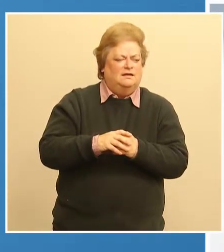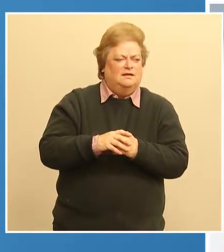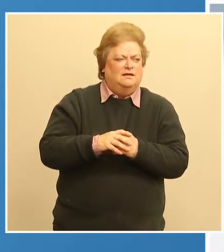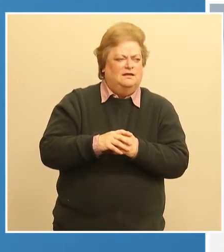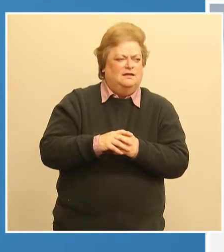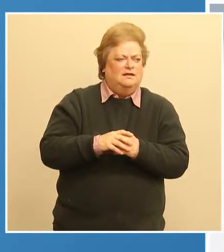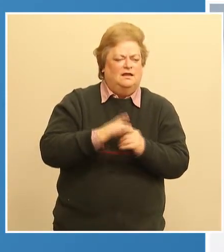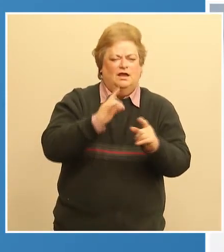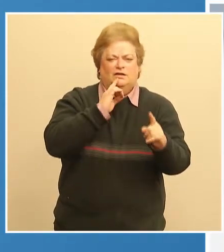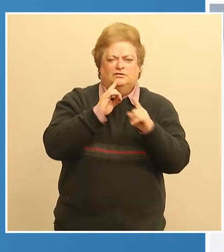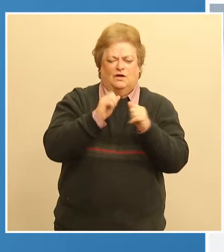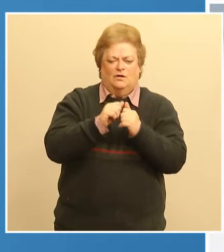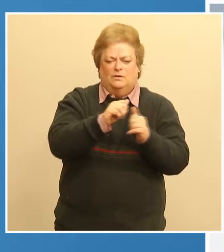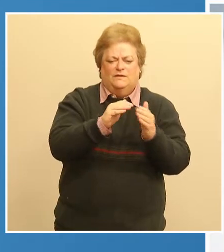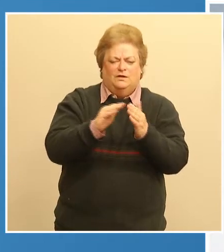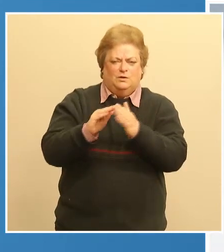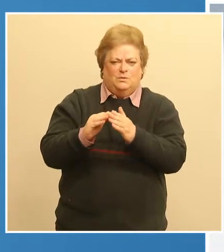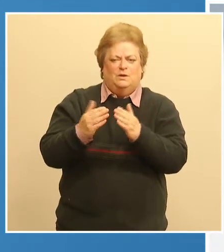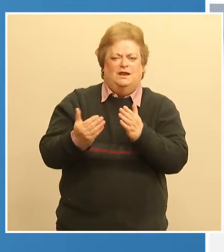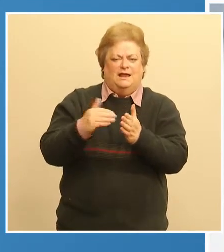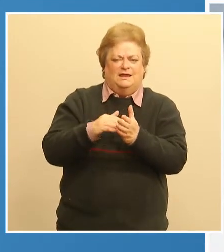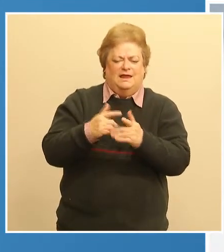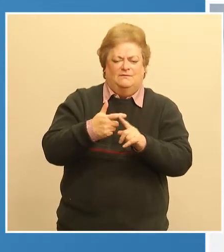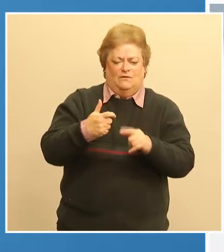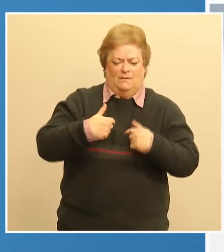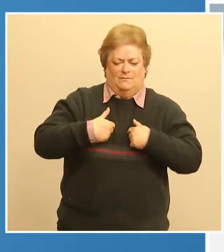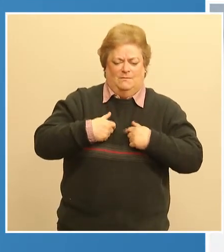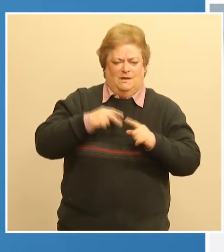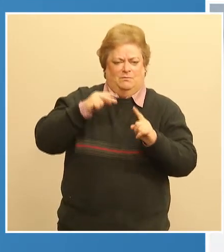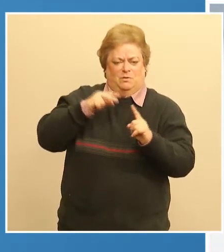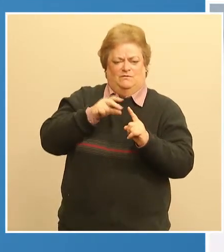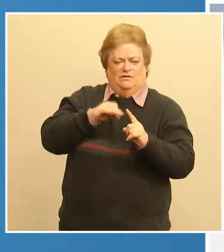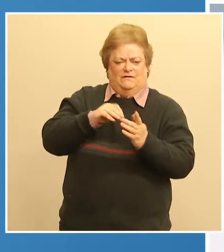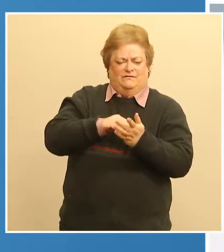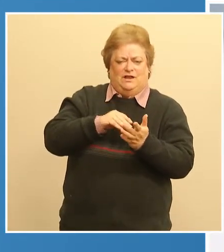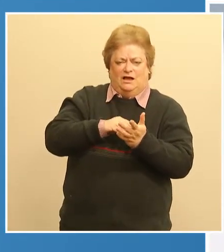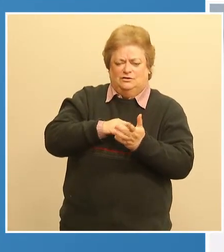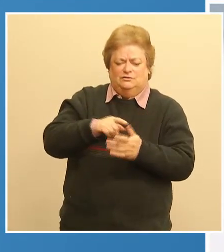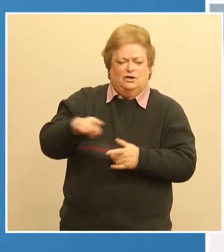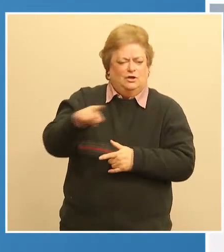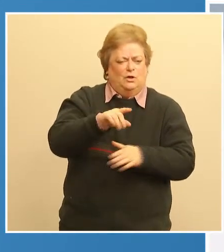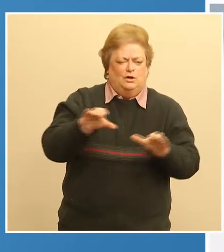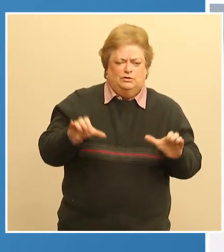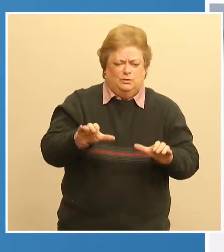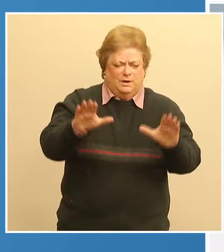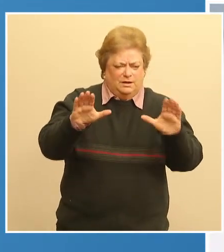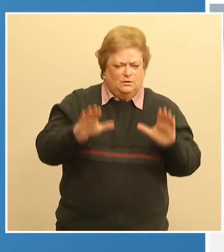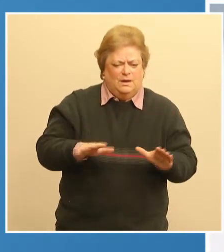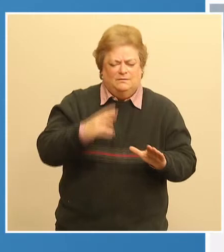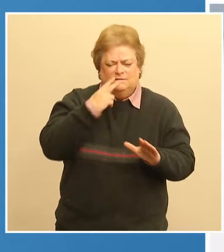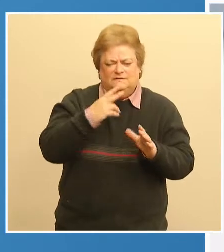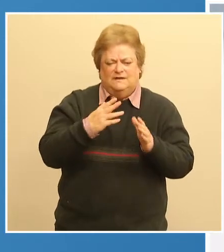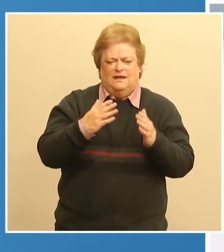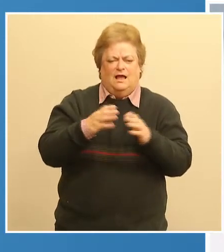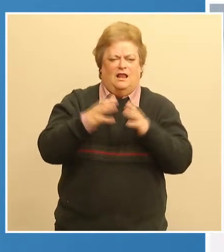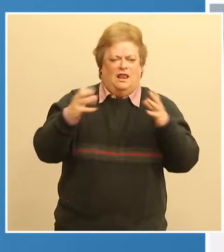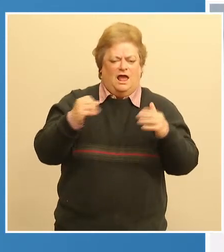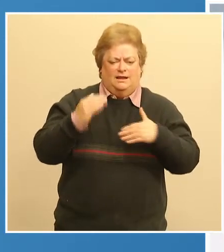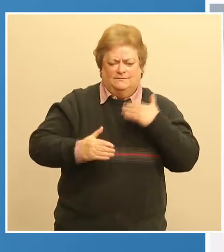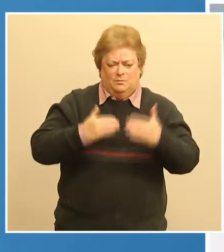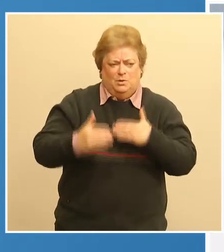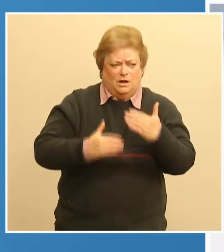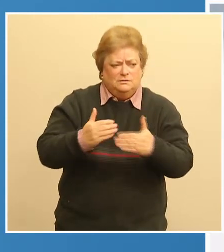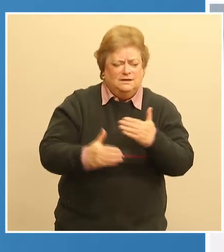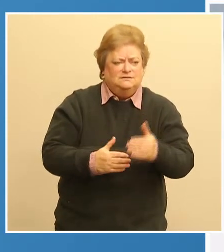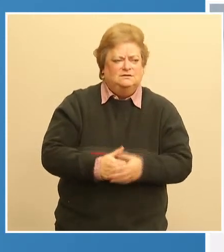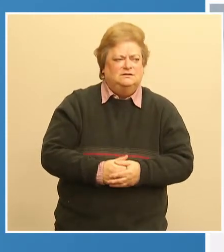and talk to the community again from the physician standpoint. You guys are doing great. We've seen so much progress, and